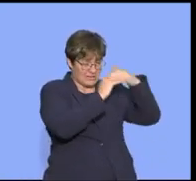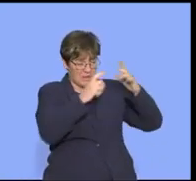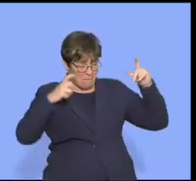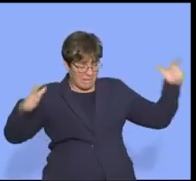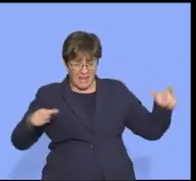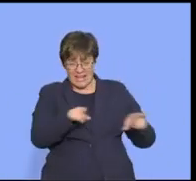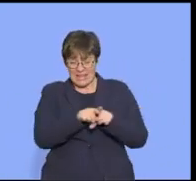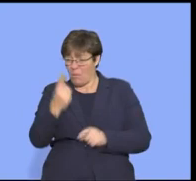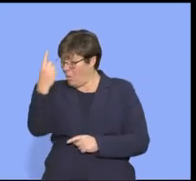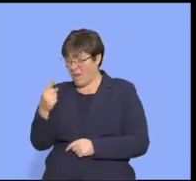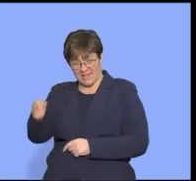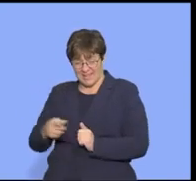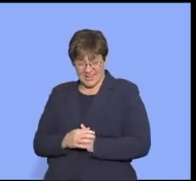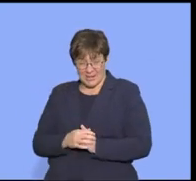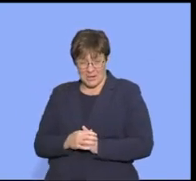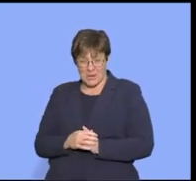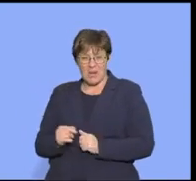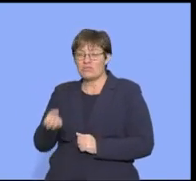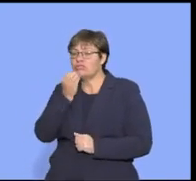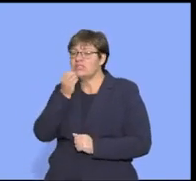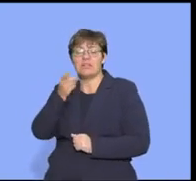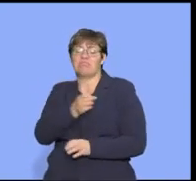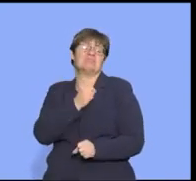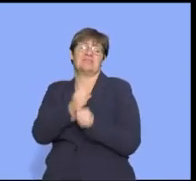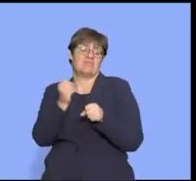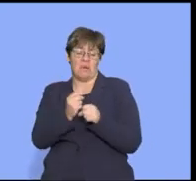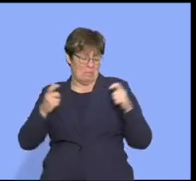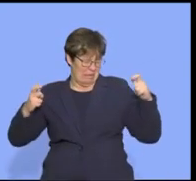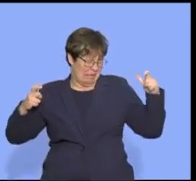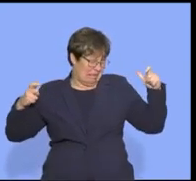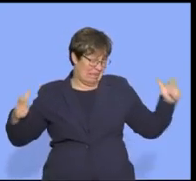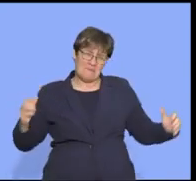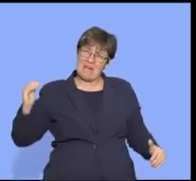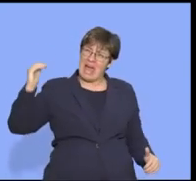worry because nothing much ever tried to eat them.